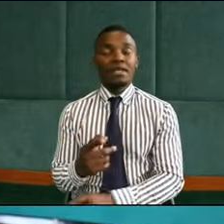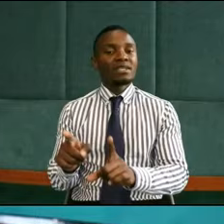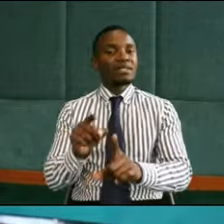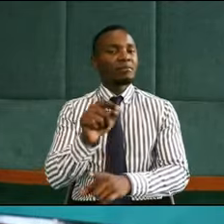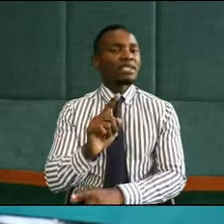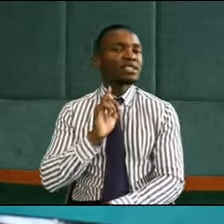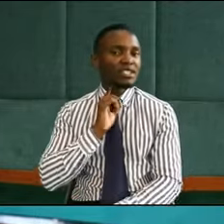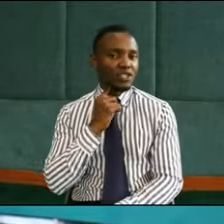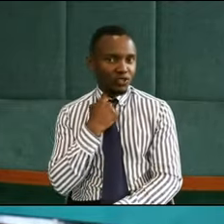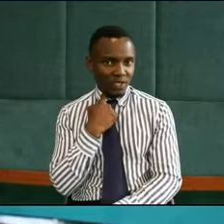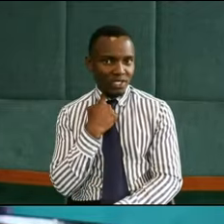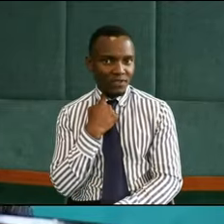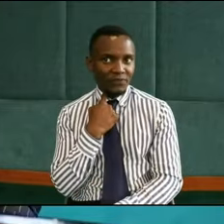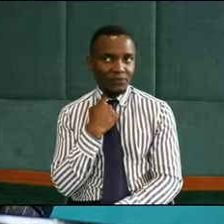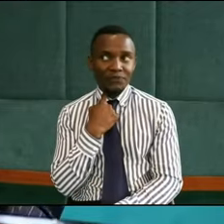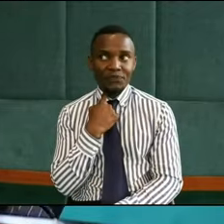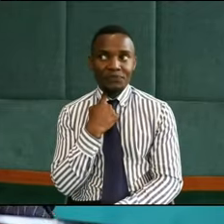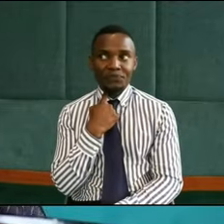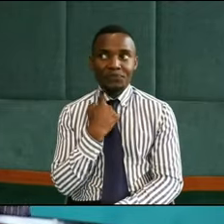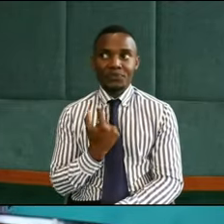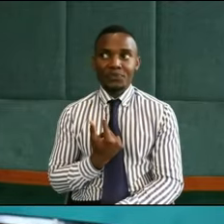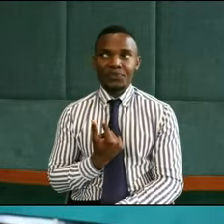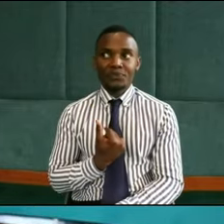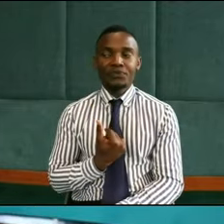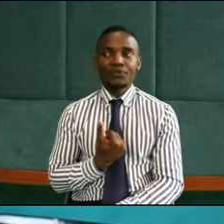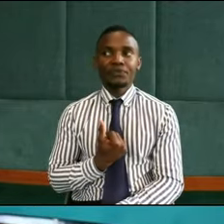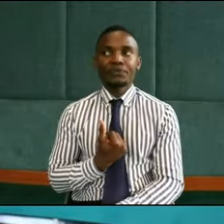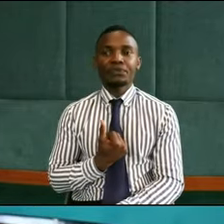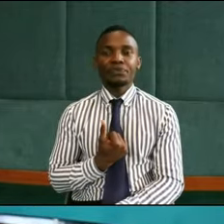The sweetness pervaded the whole room.